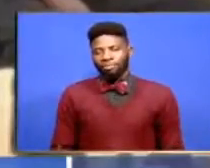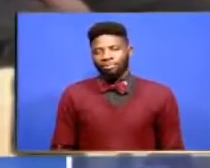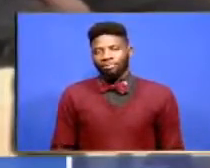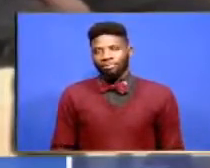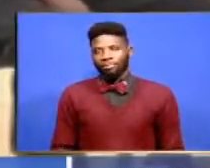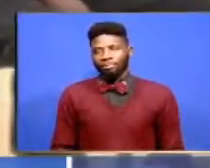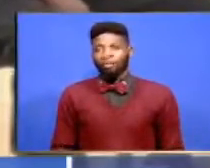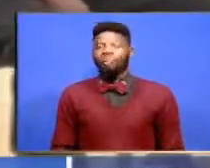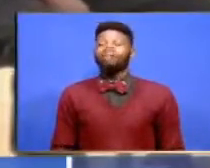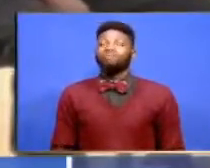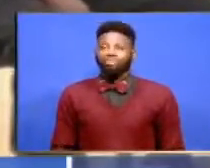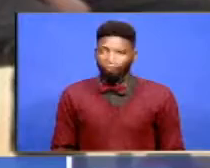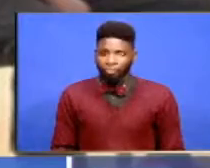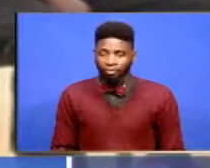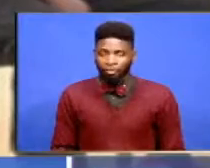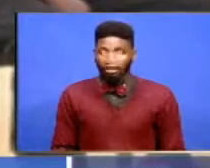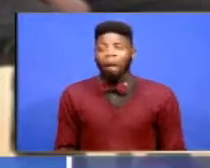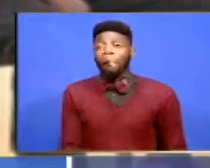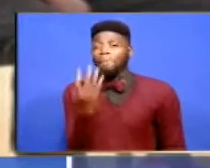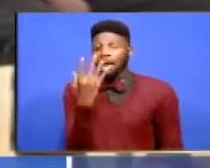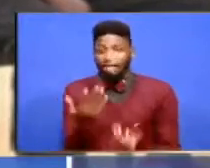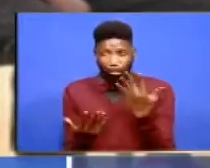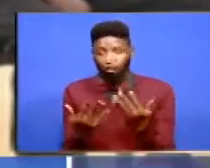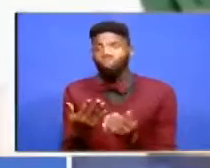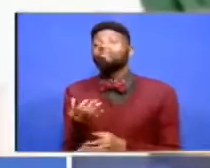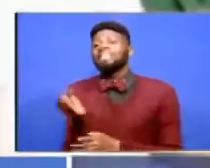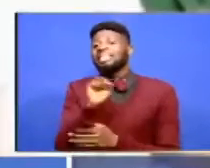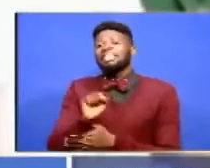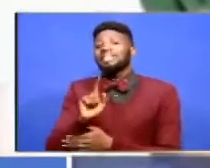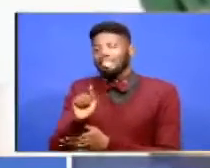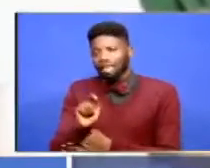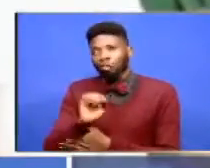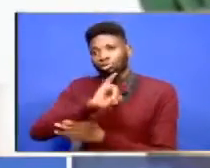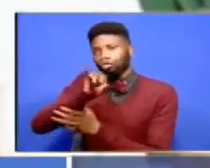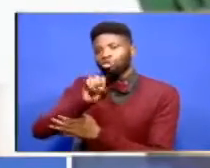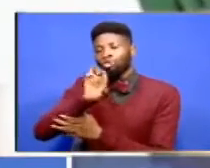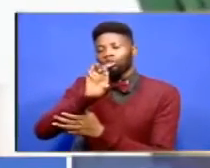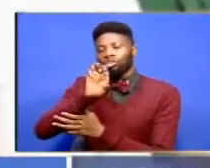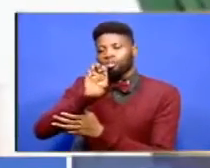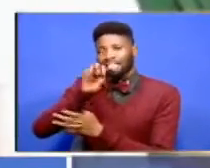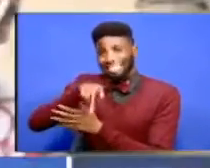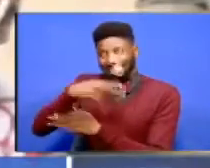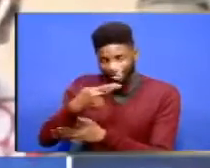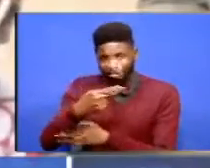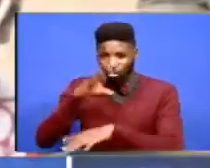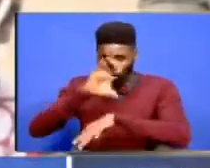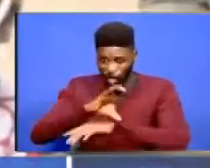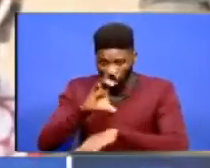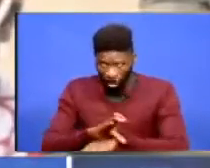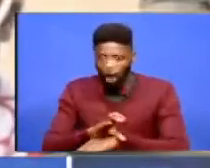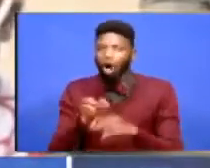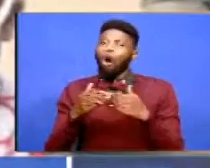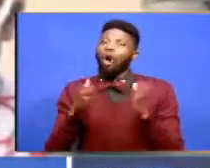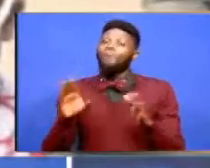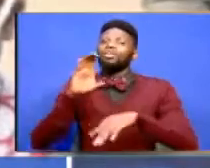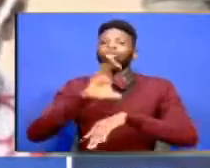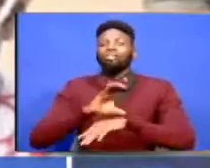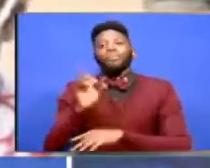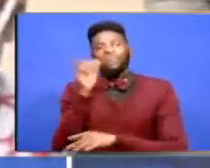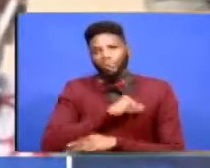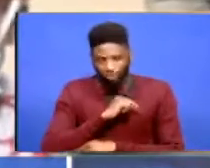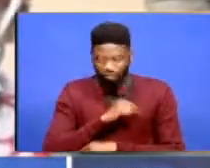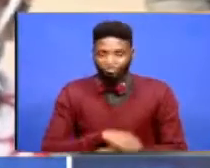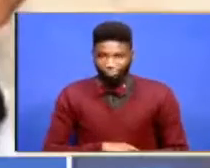In Baringo, St. Joseph Catholic Church Kituro opened its doors Sunday to worshippers. The seemingly thirsty for